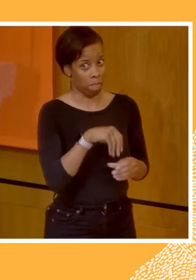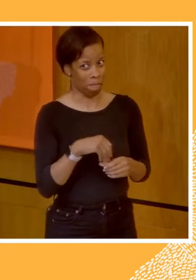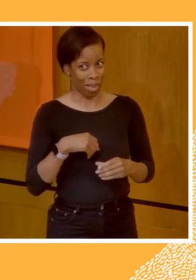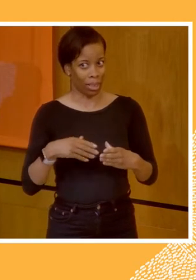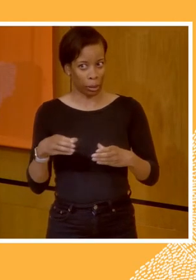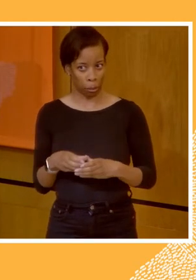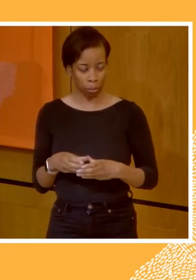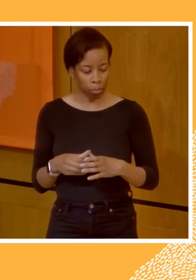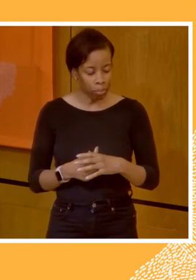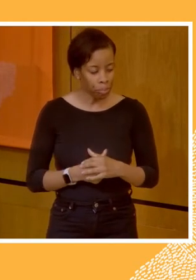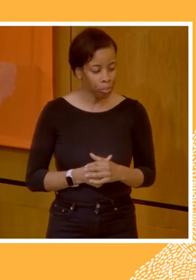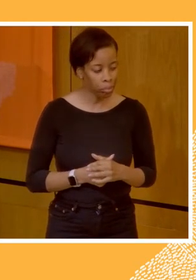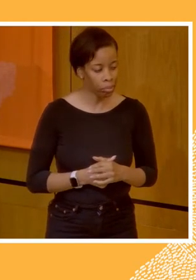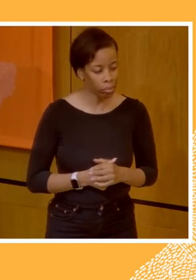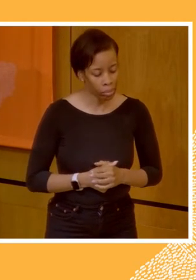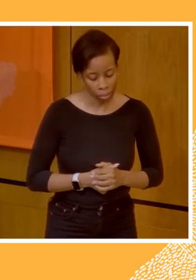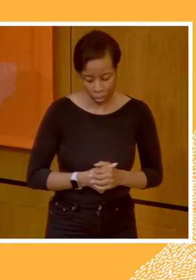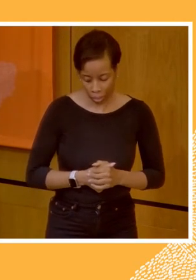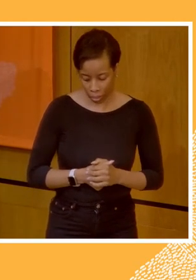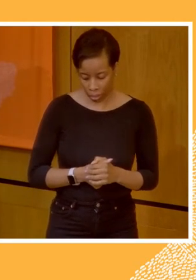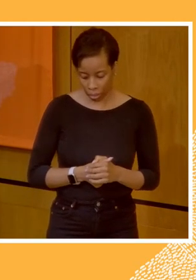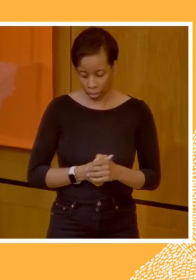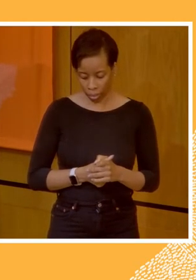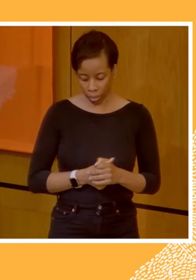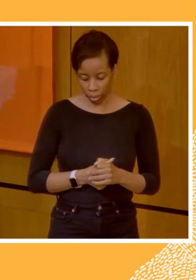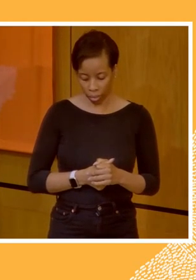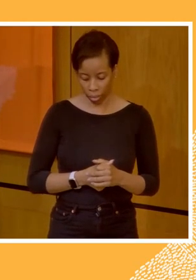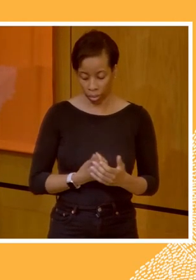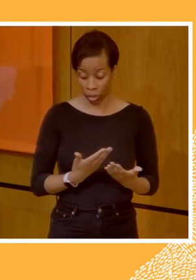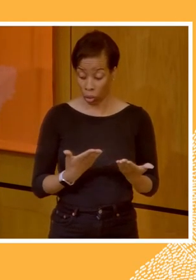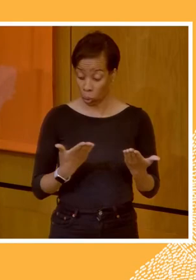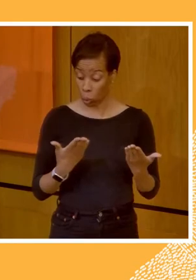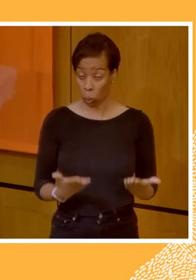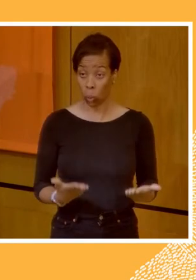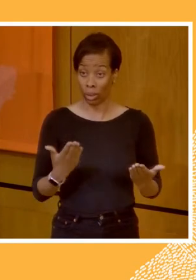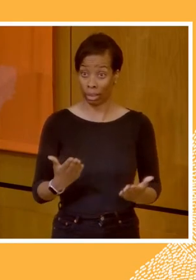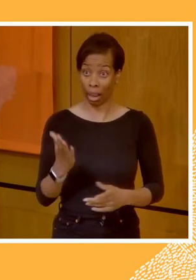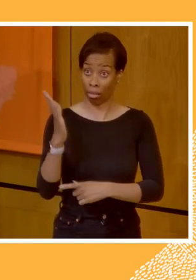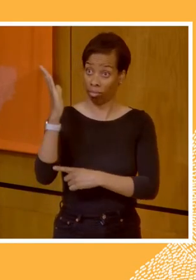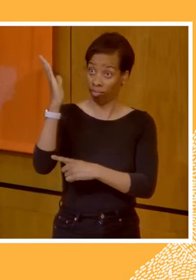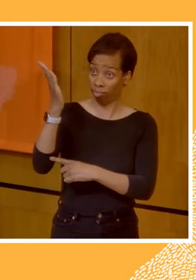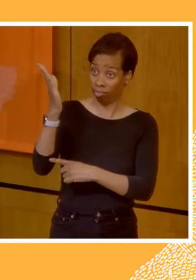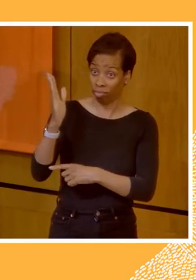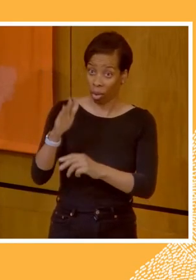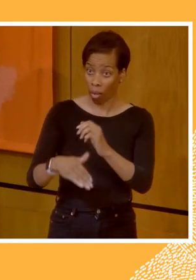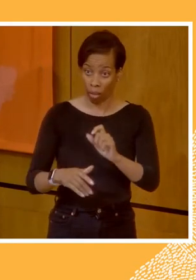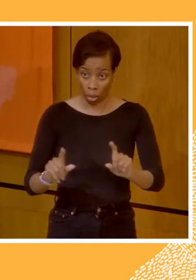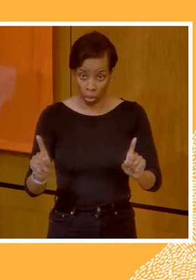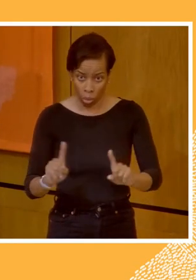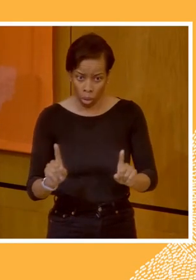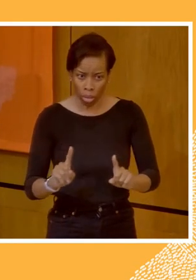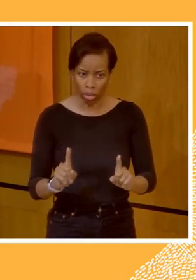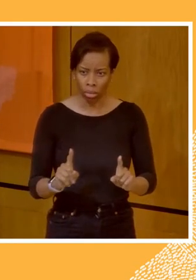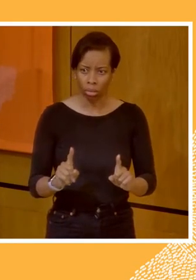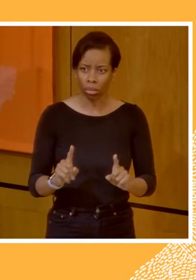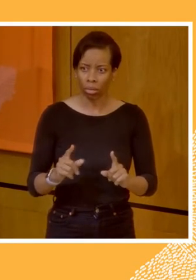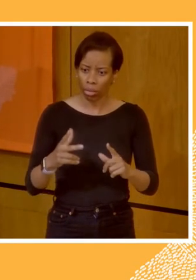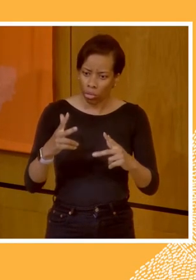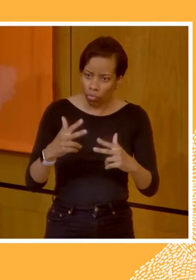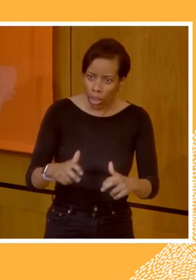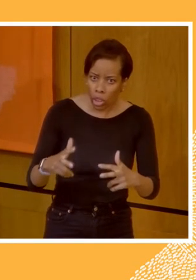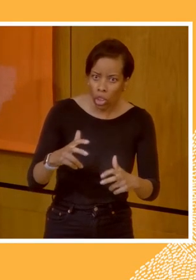Today's talk is about challenging or questioning methods in research for climate and